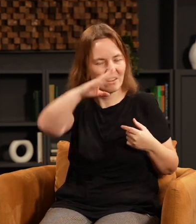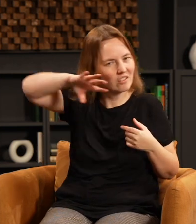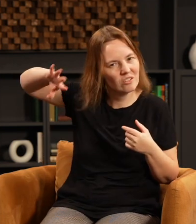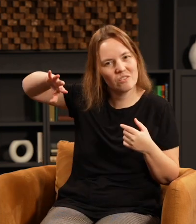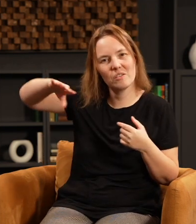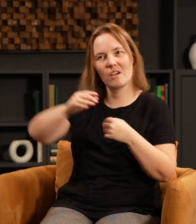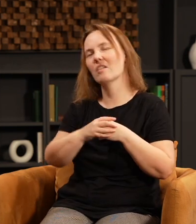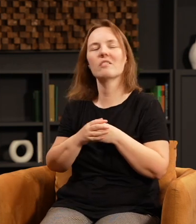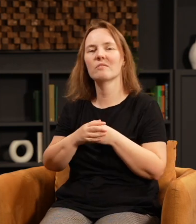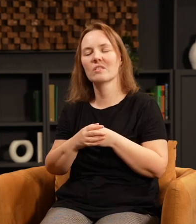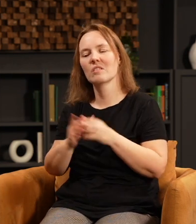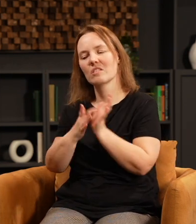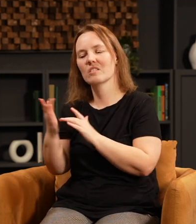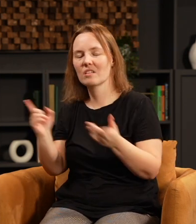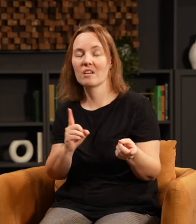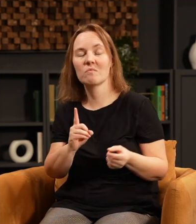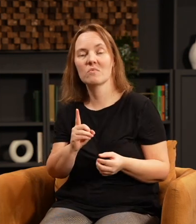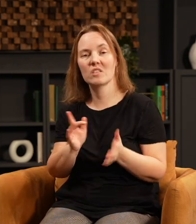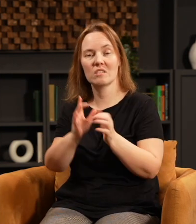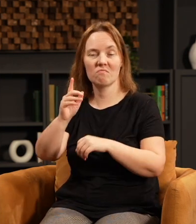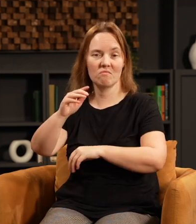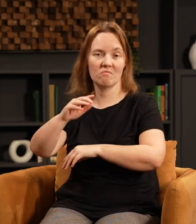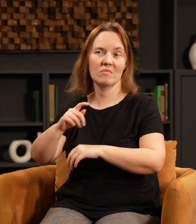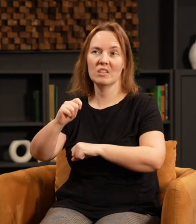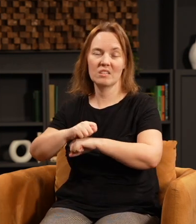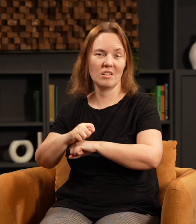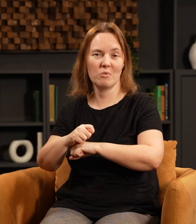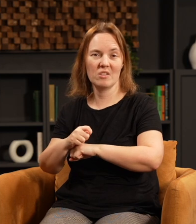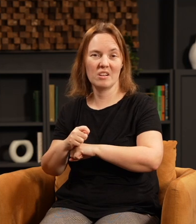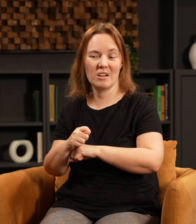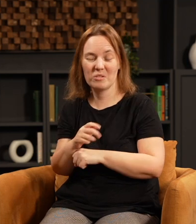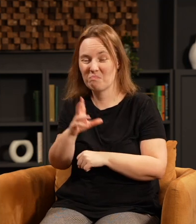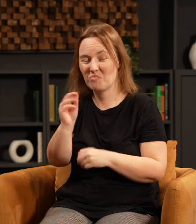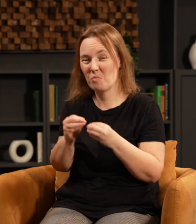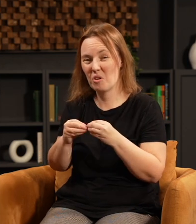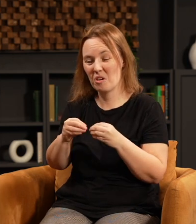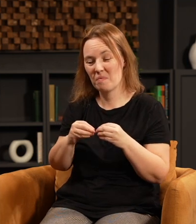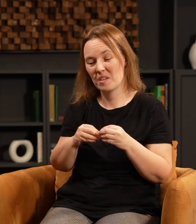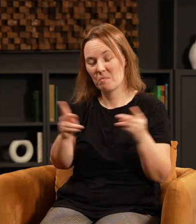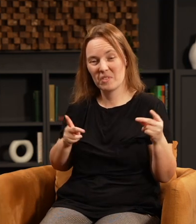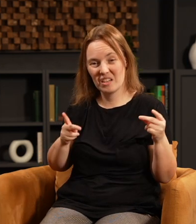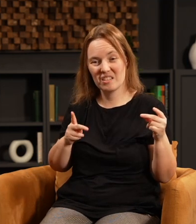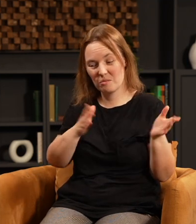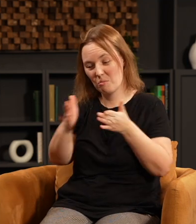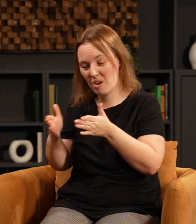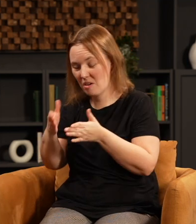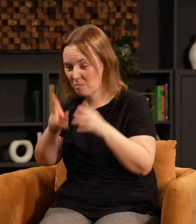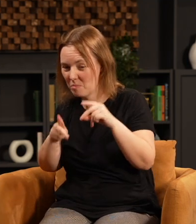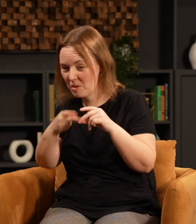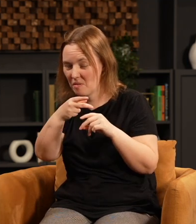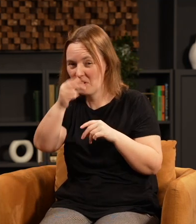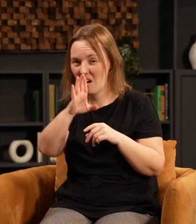a place of preparing people of God, for preparing the people of God to encounter the Messiah. It had become this noisy, smelly old